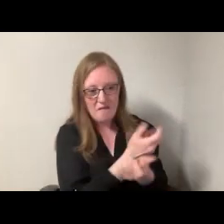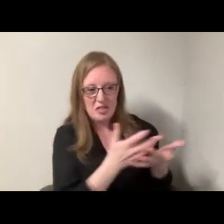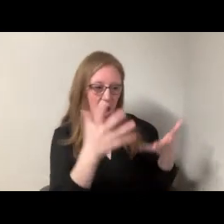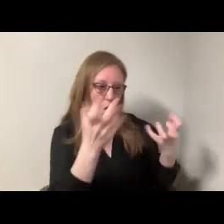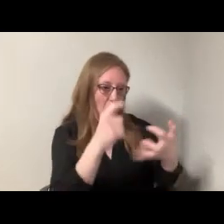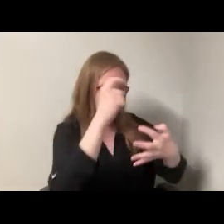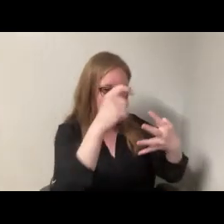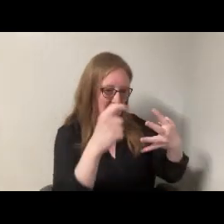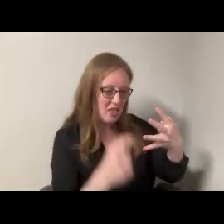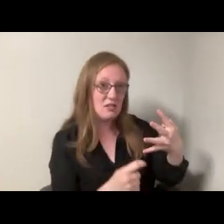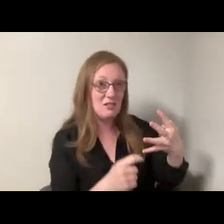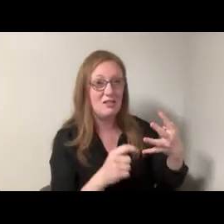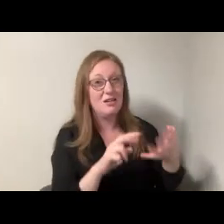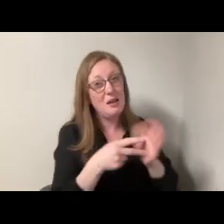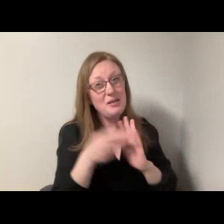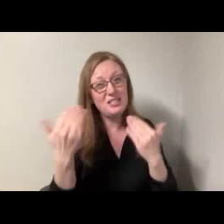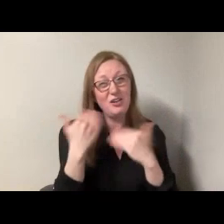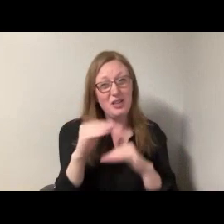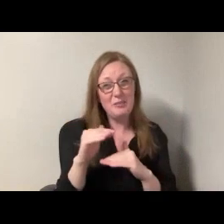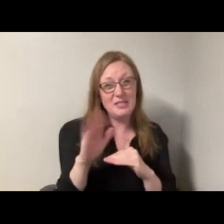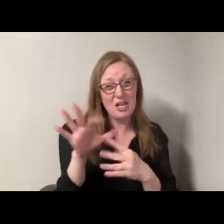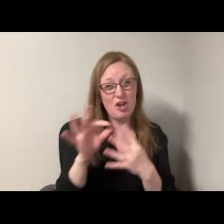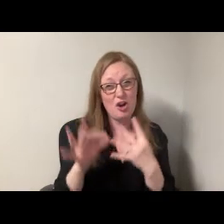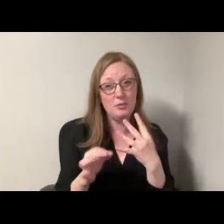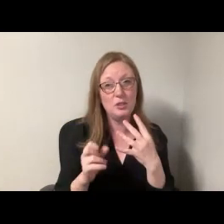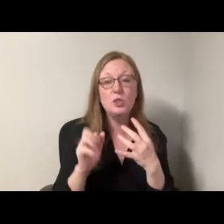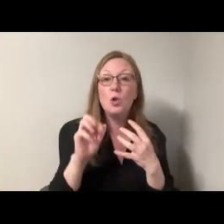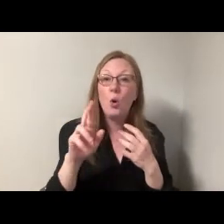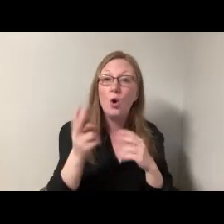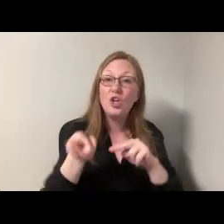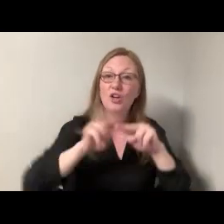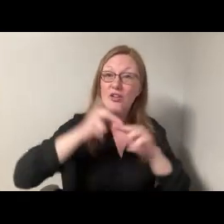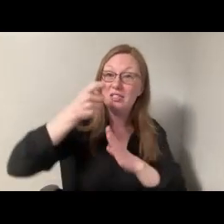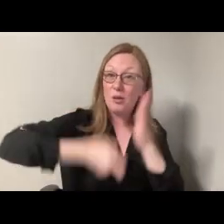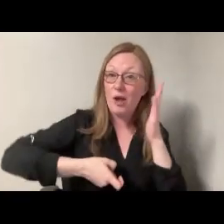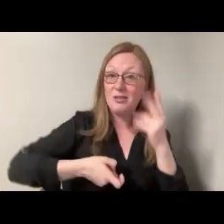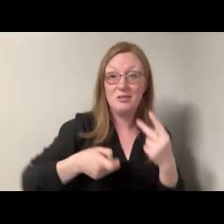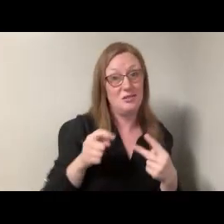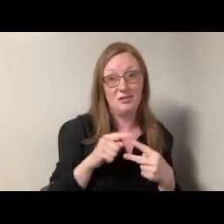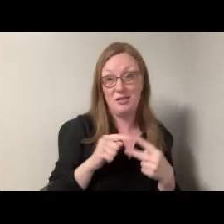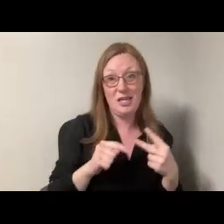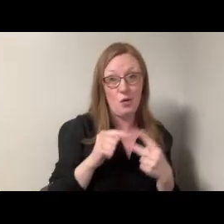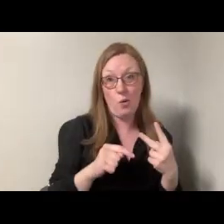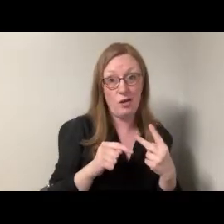either limiting your options or you're dramatically increasing the price, one or the other. So